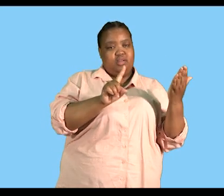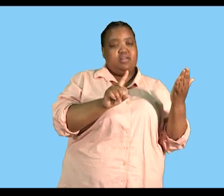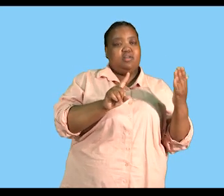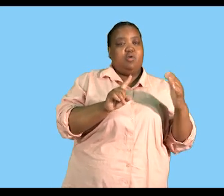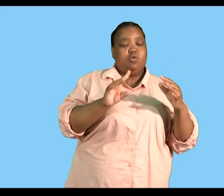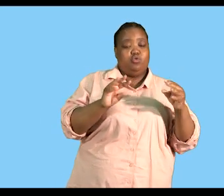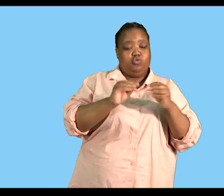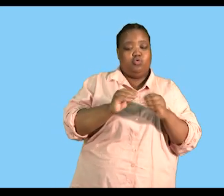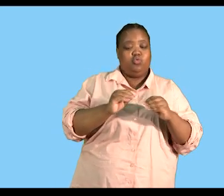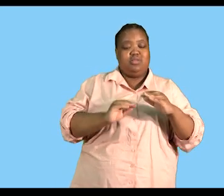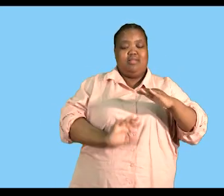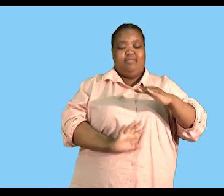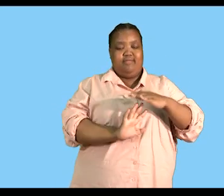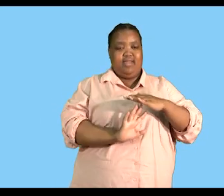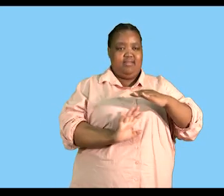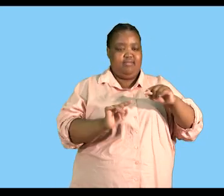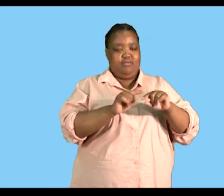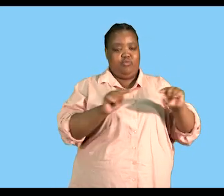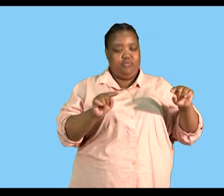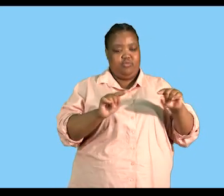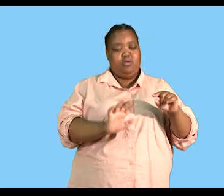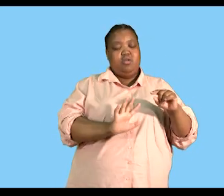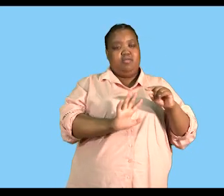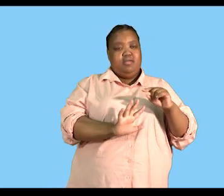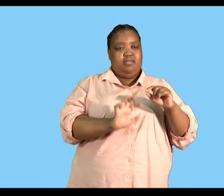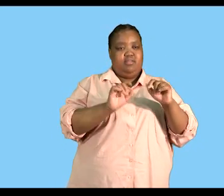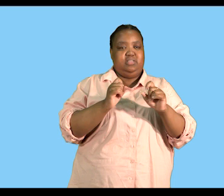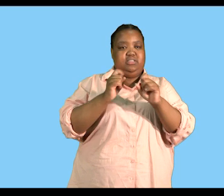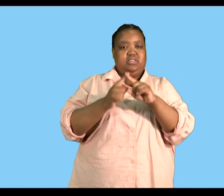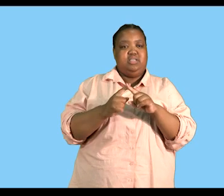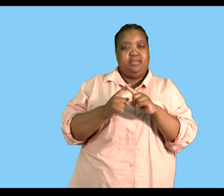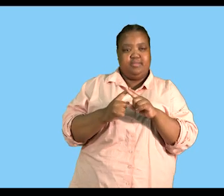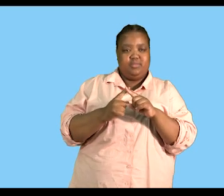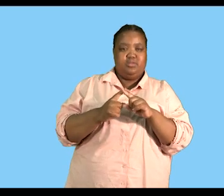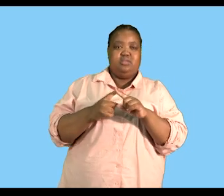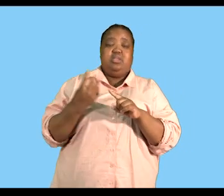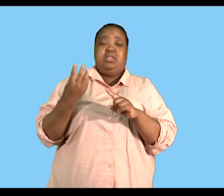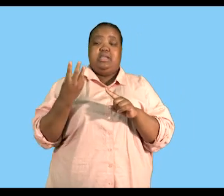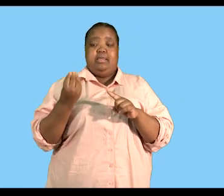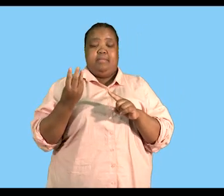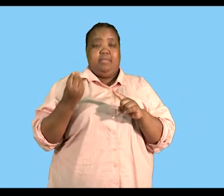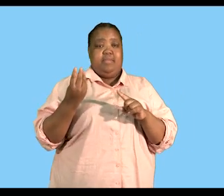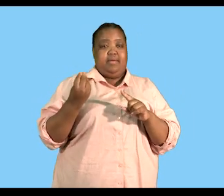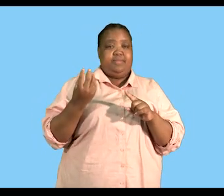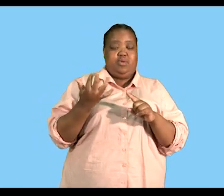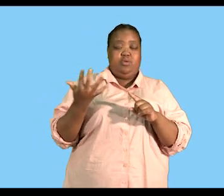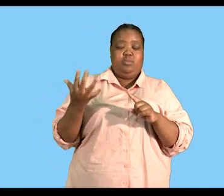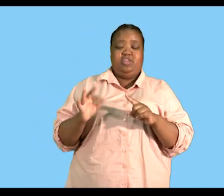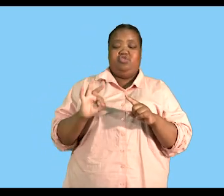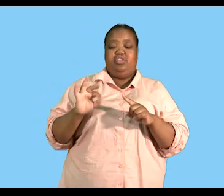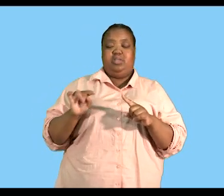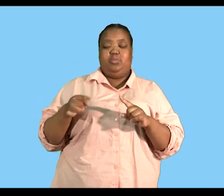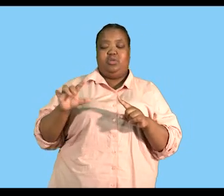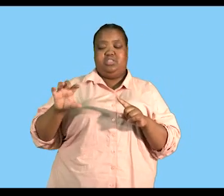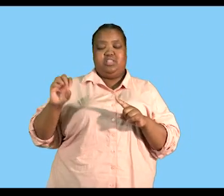the ratios have been added together. So you're going to have 1 over 5 multiplied by the amount, of which is